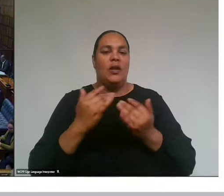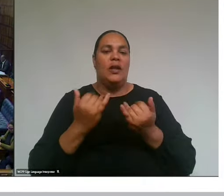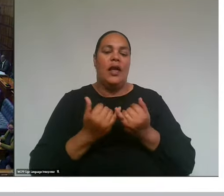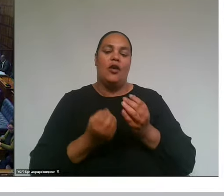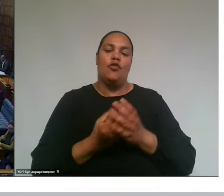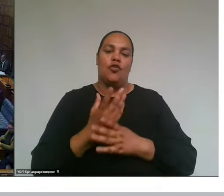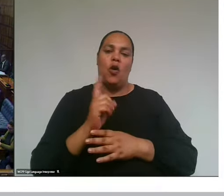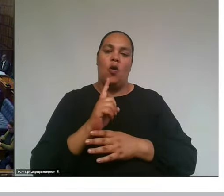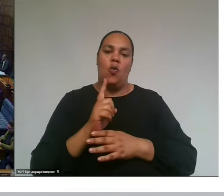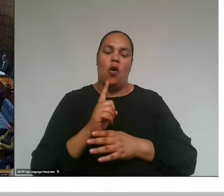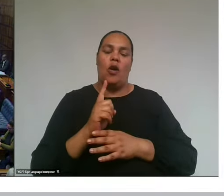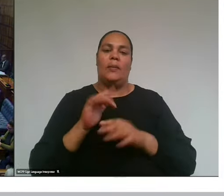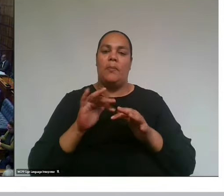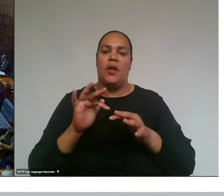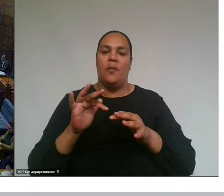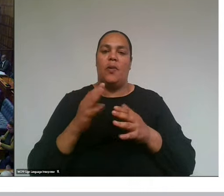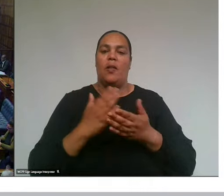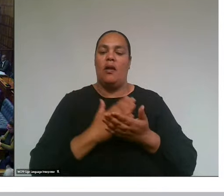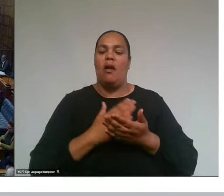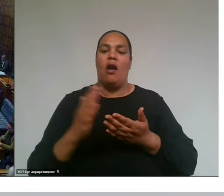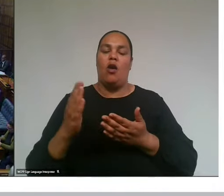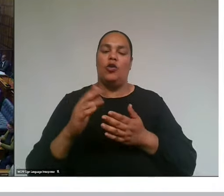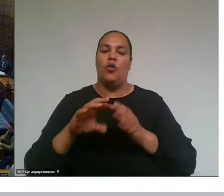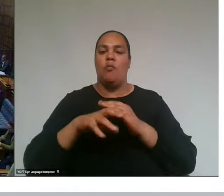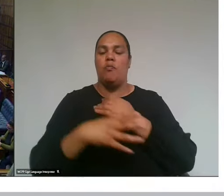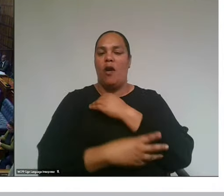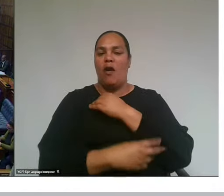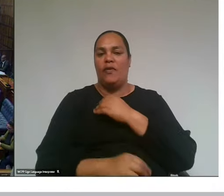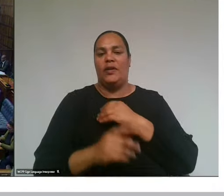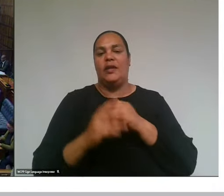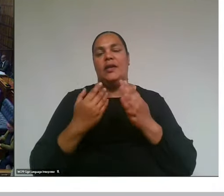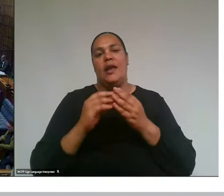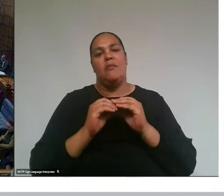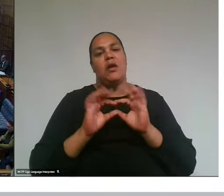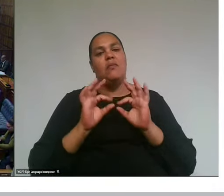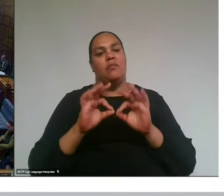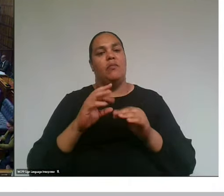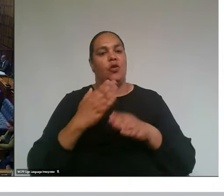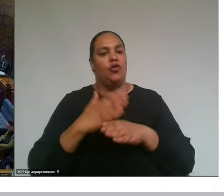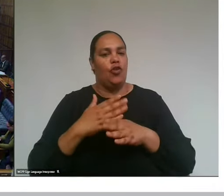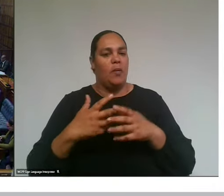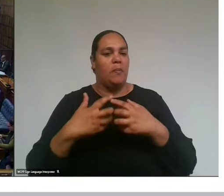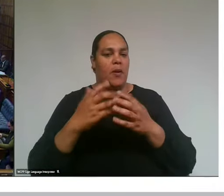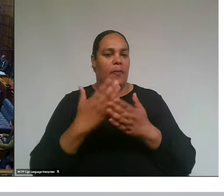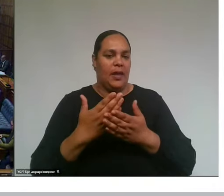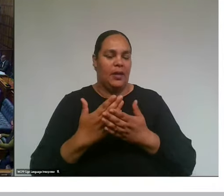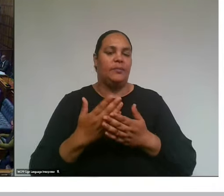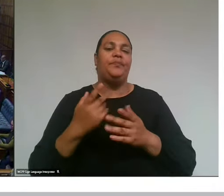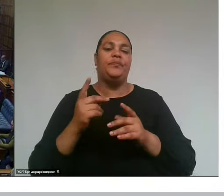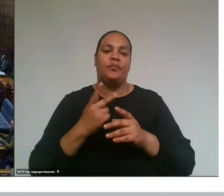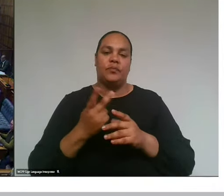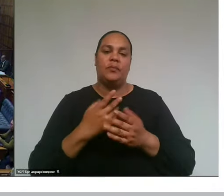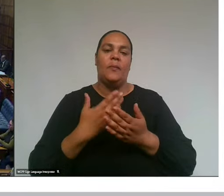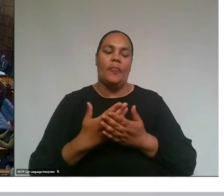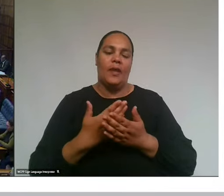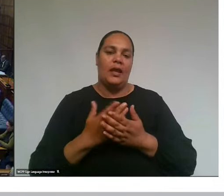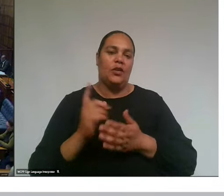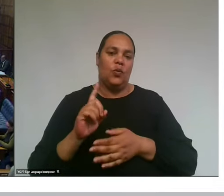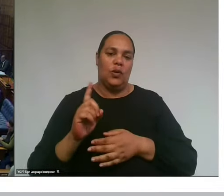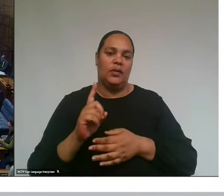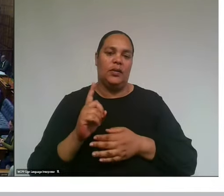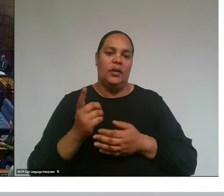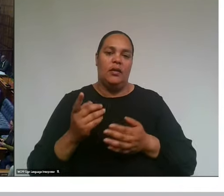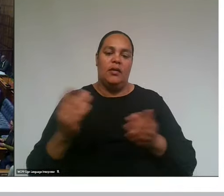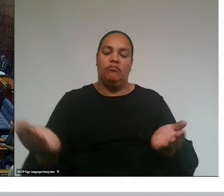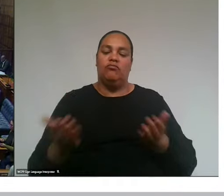growth that takes our people out of poverty that it creates the necessary jobs um and also that it can also uh